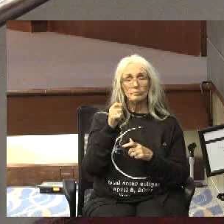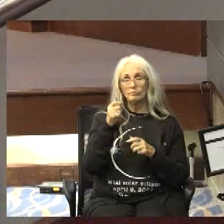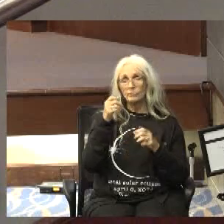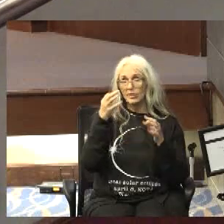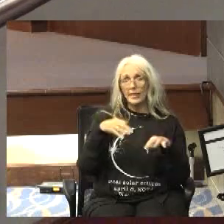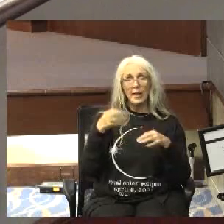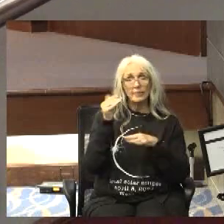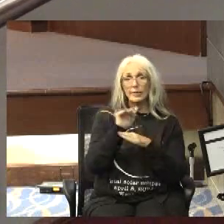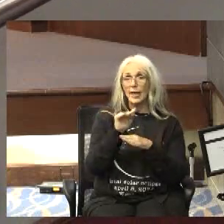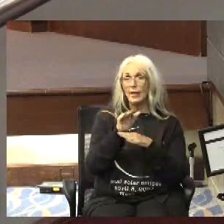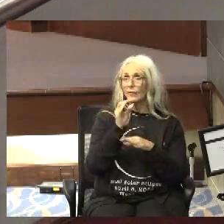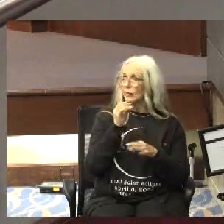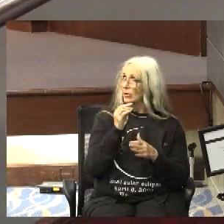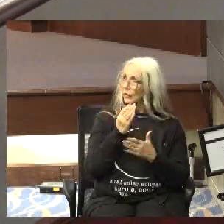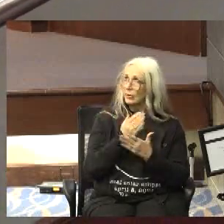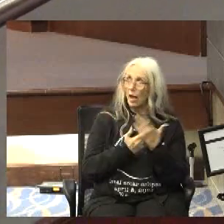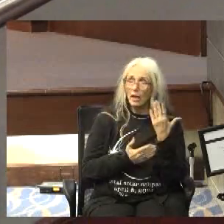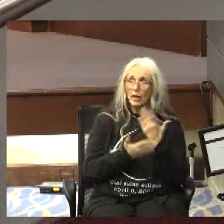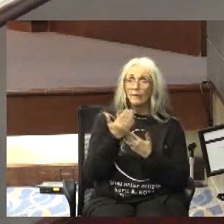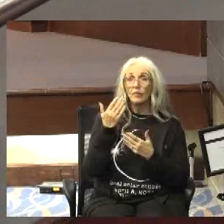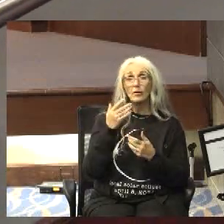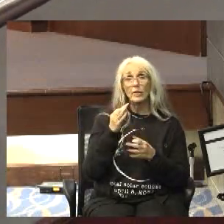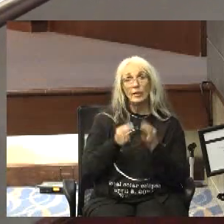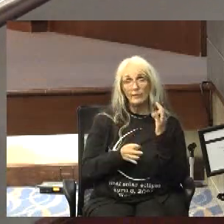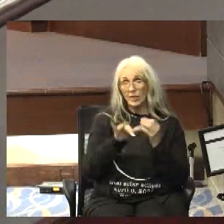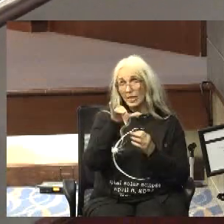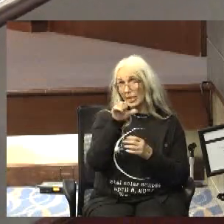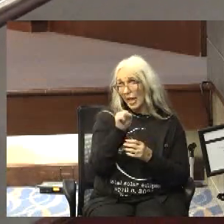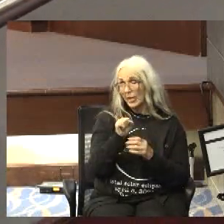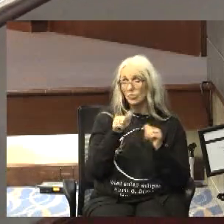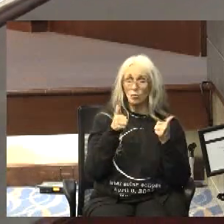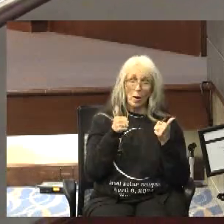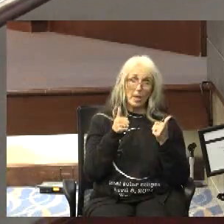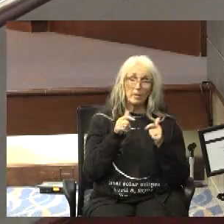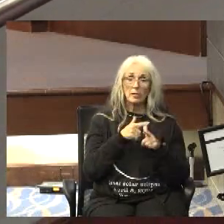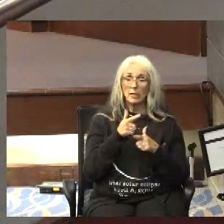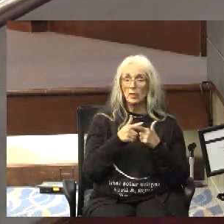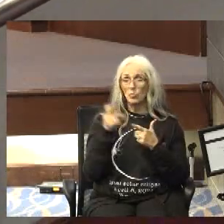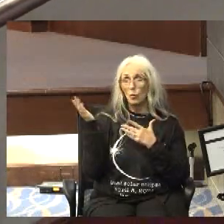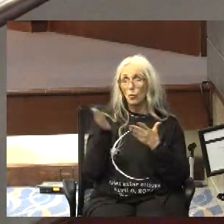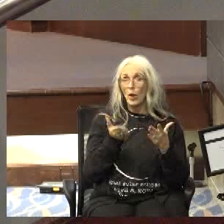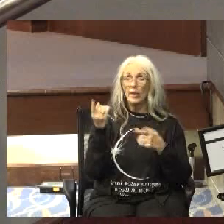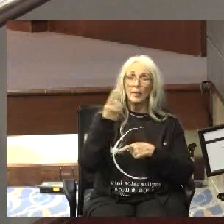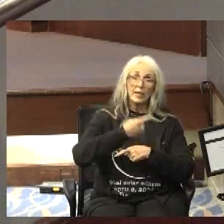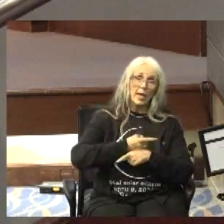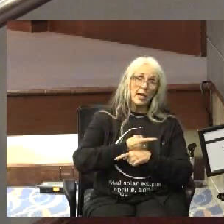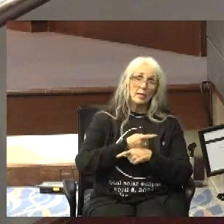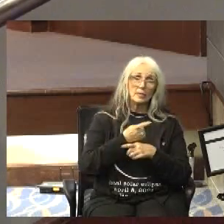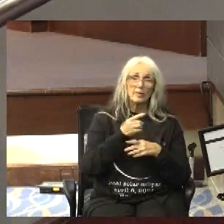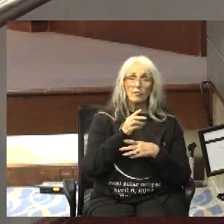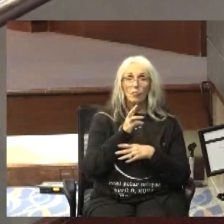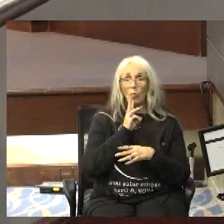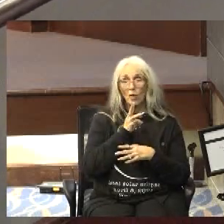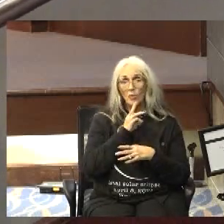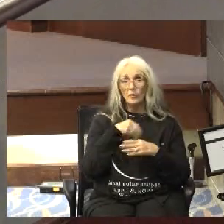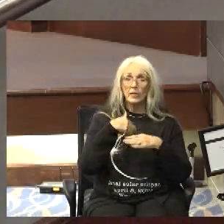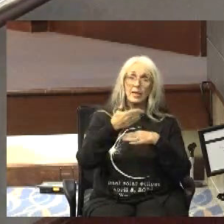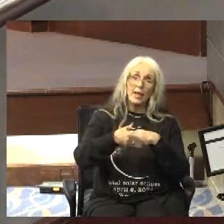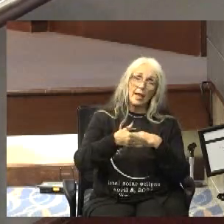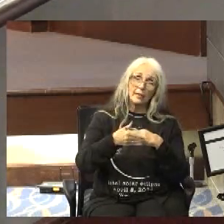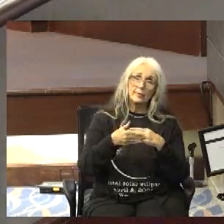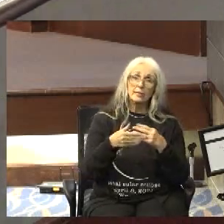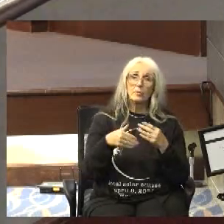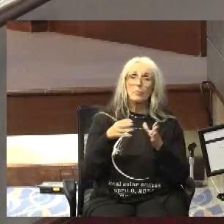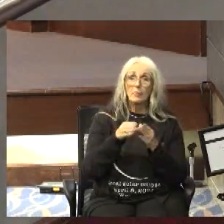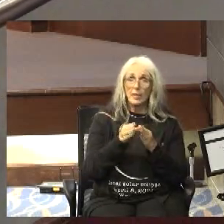you're not comfortable with it. If you are, great. And we'll bring back the exact days of watering at the next meeting. We just want to make sure